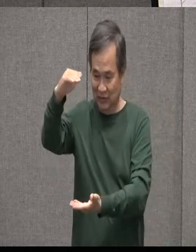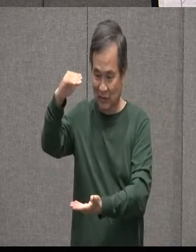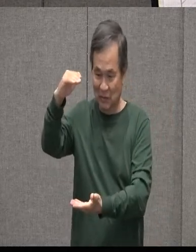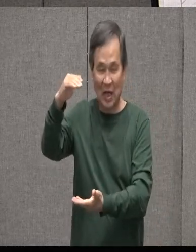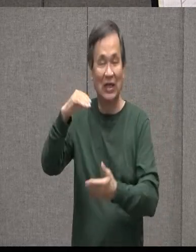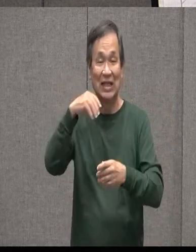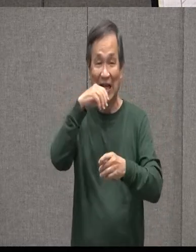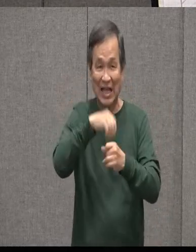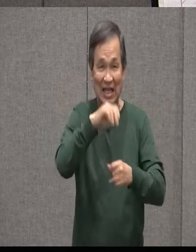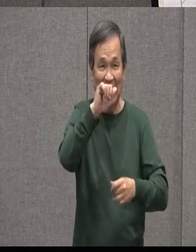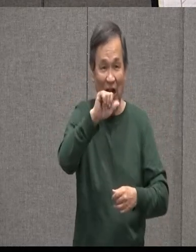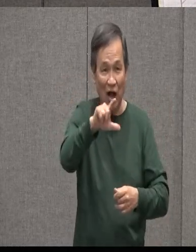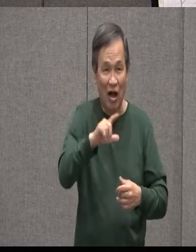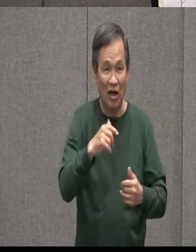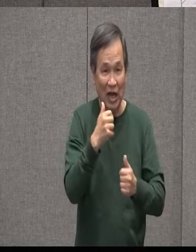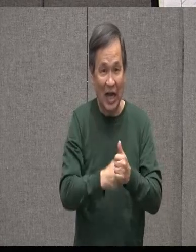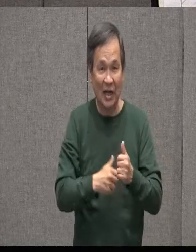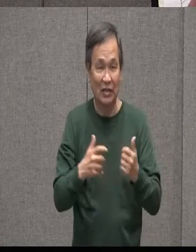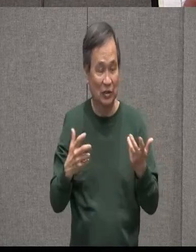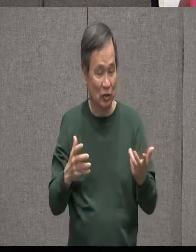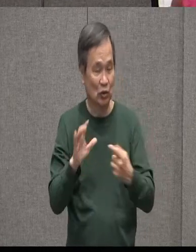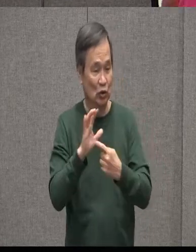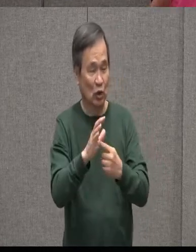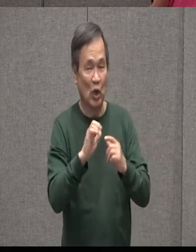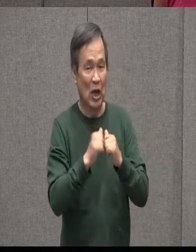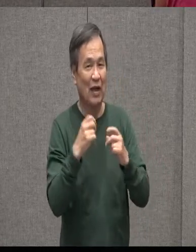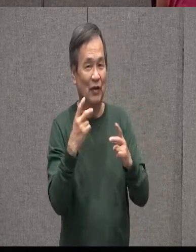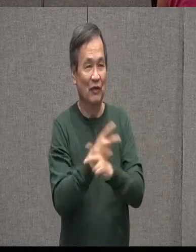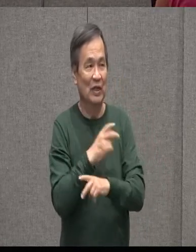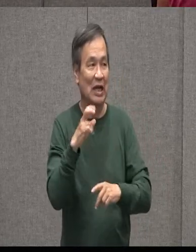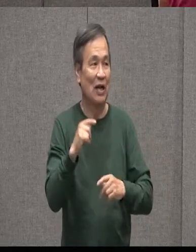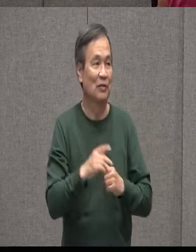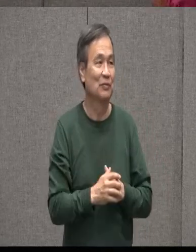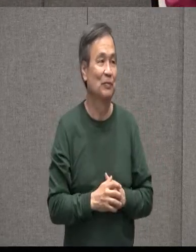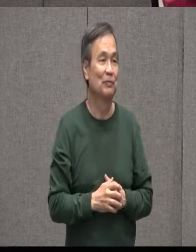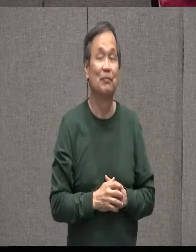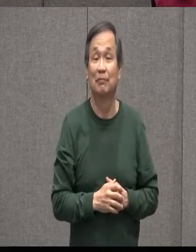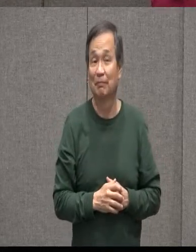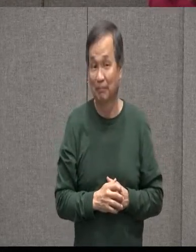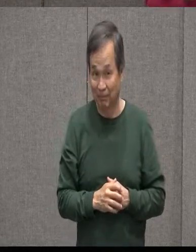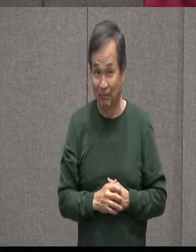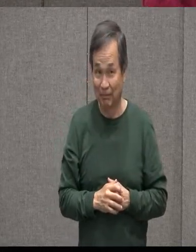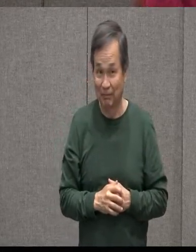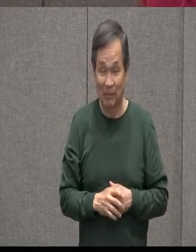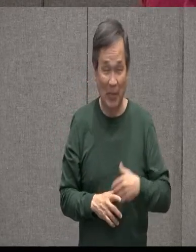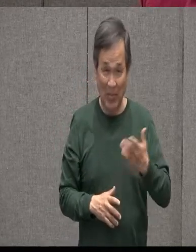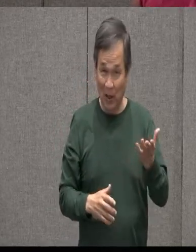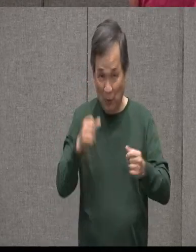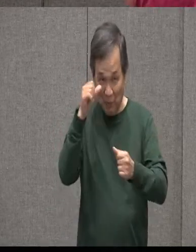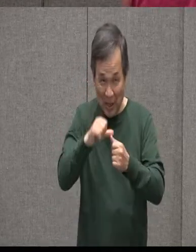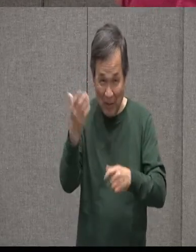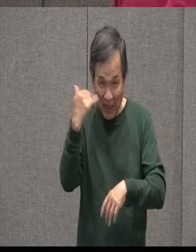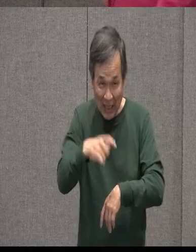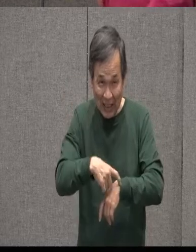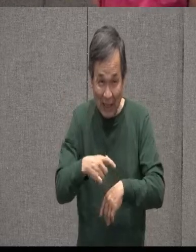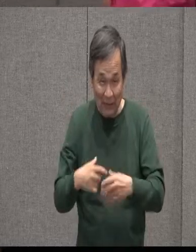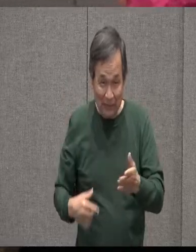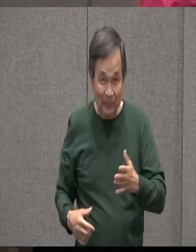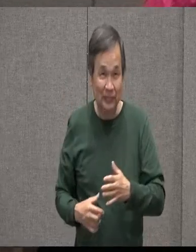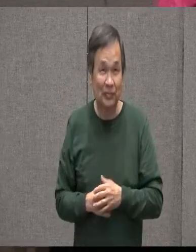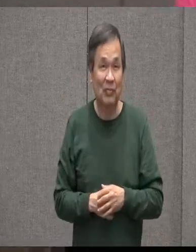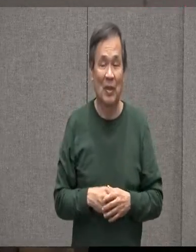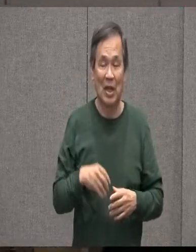task. All right, let's review. Cindy's cats. Cindy has 3 cats, Sammy,